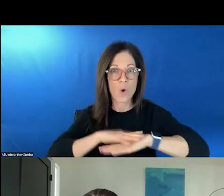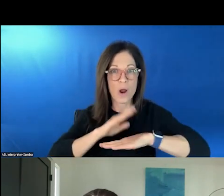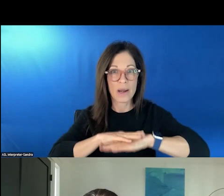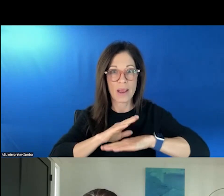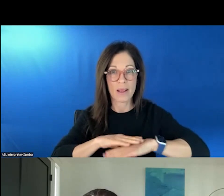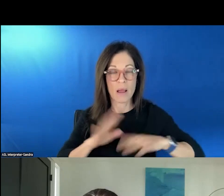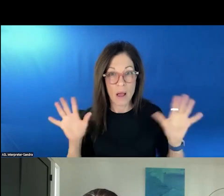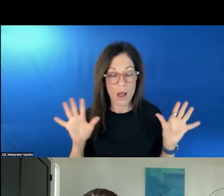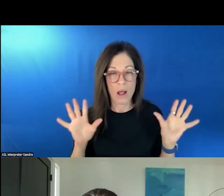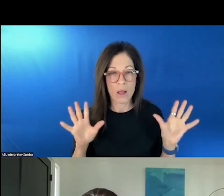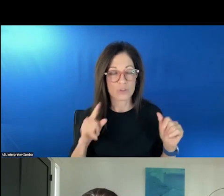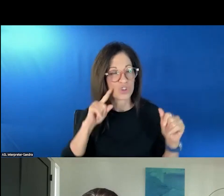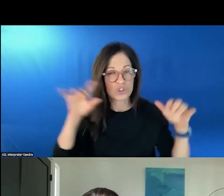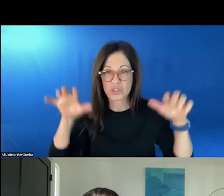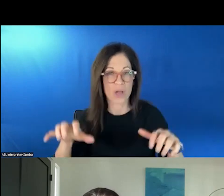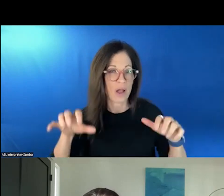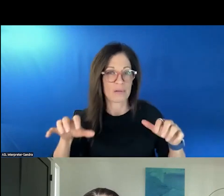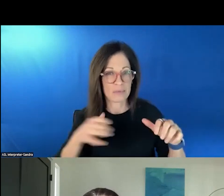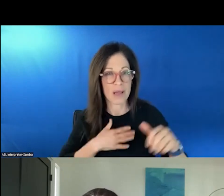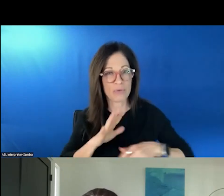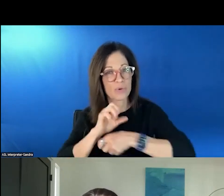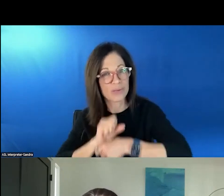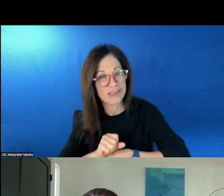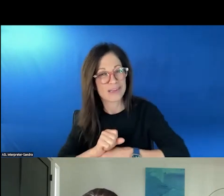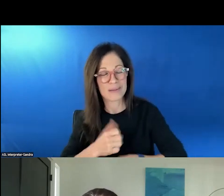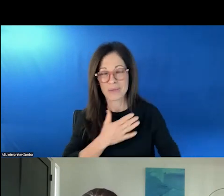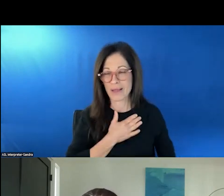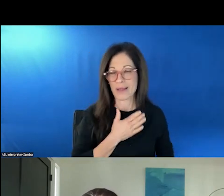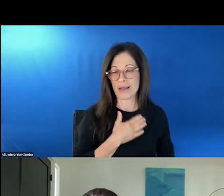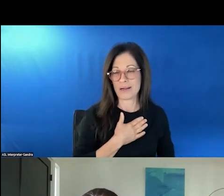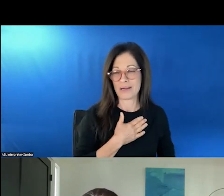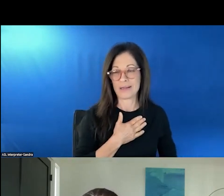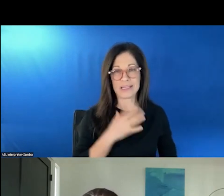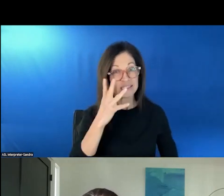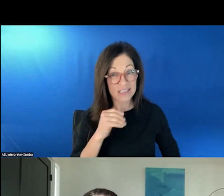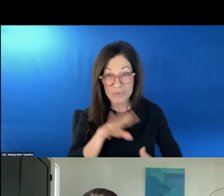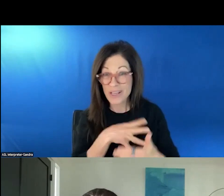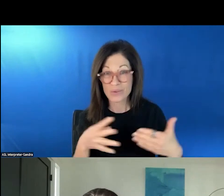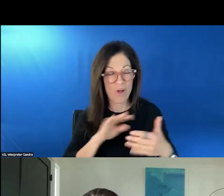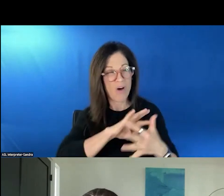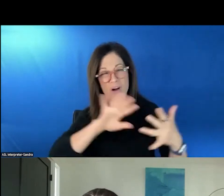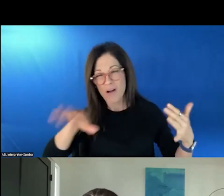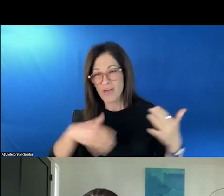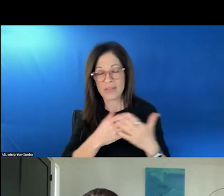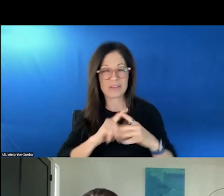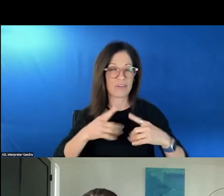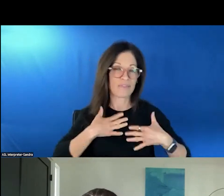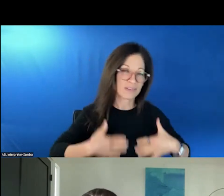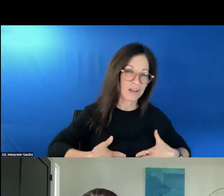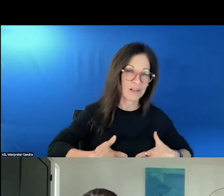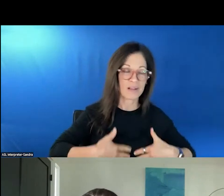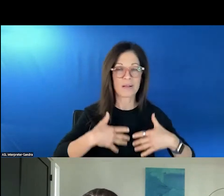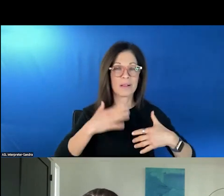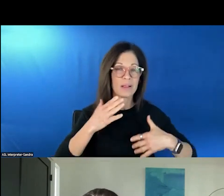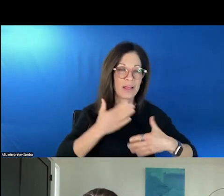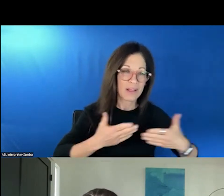was such a shock to my routine, to my sleep schedule, all of these sort of physical